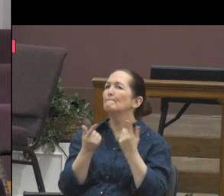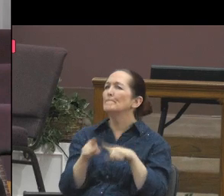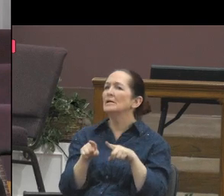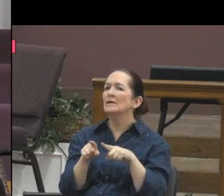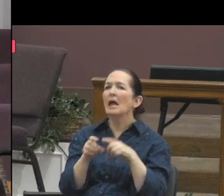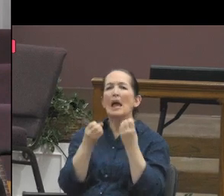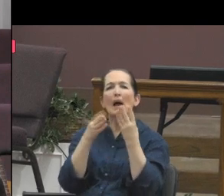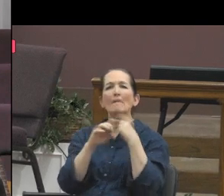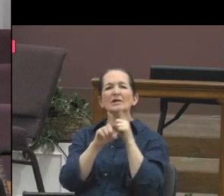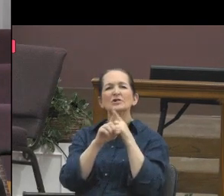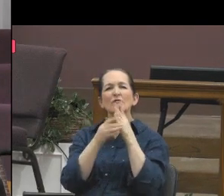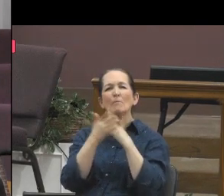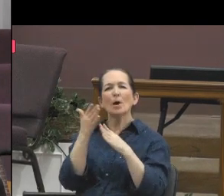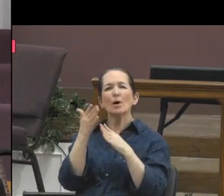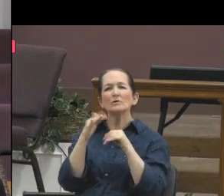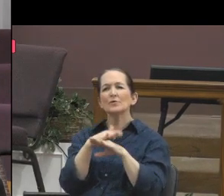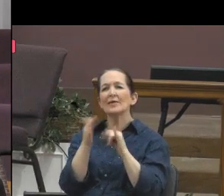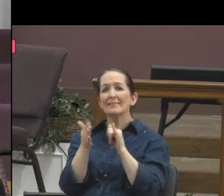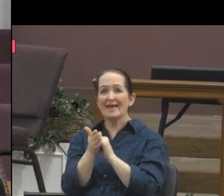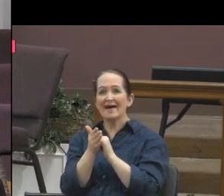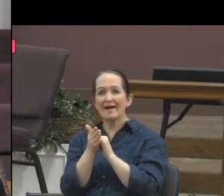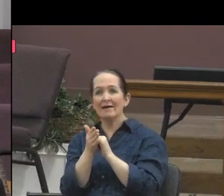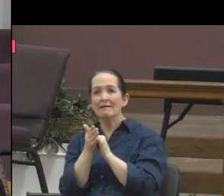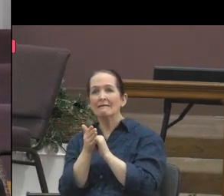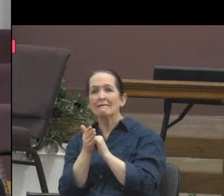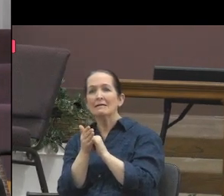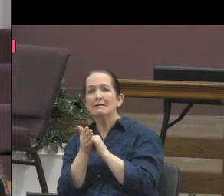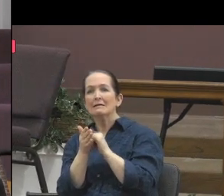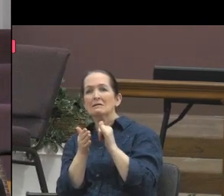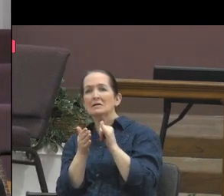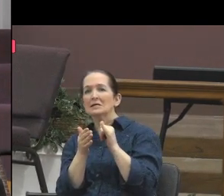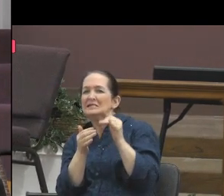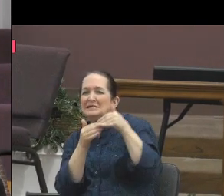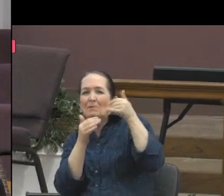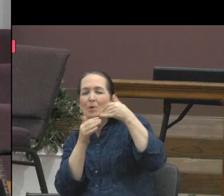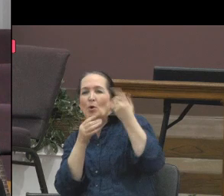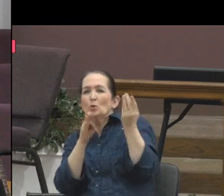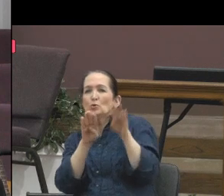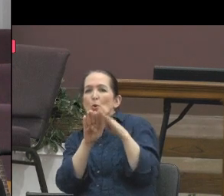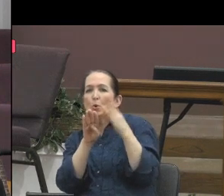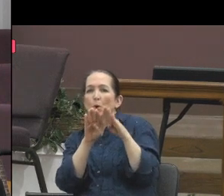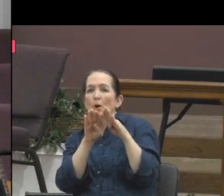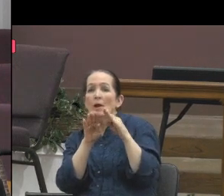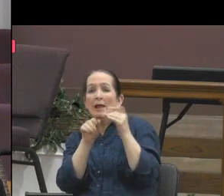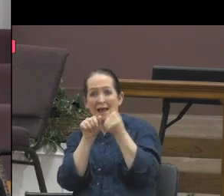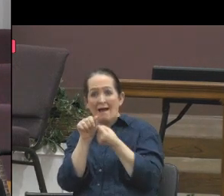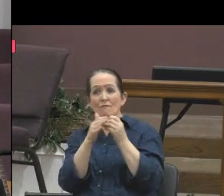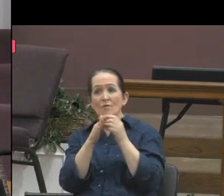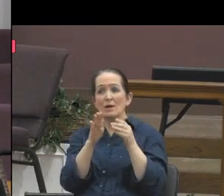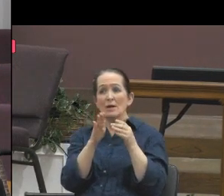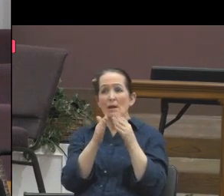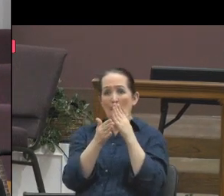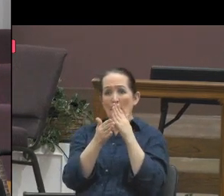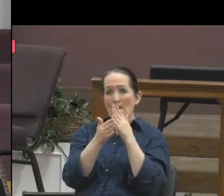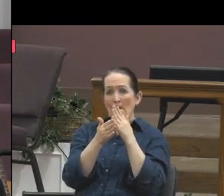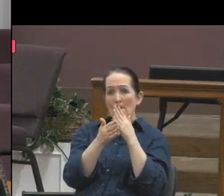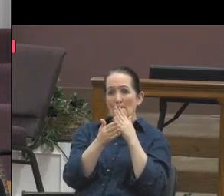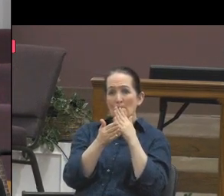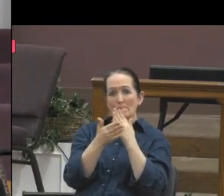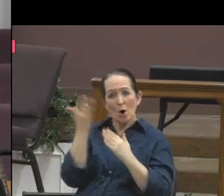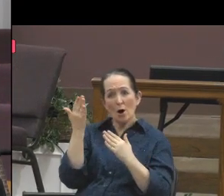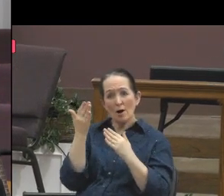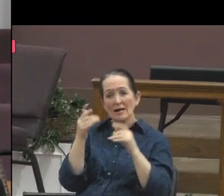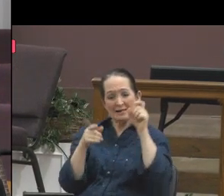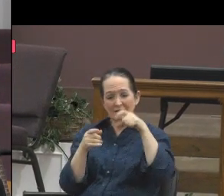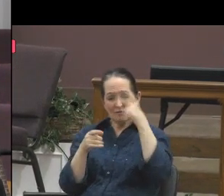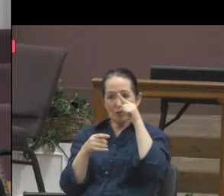How many different parts are in that simple little door back there? But every single part was necessary for you to get inside